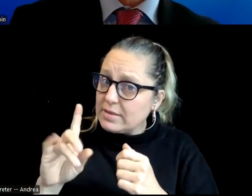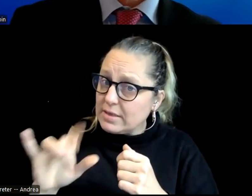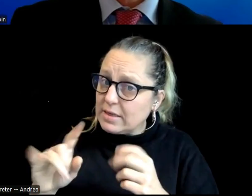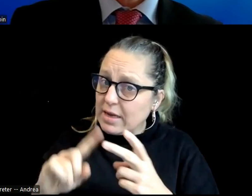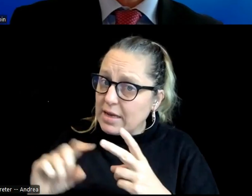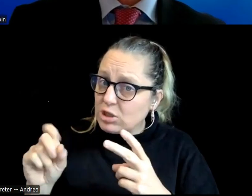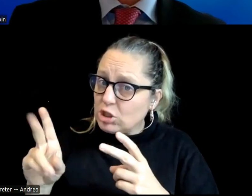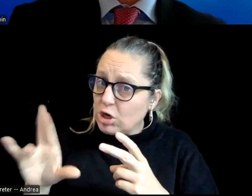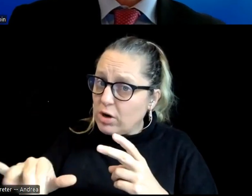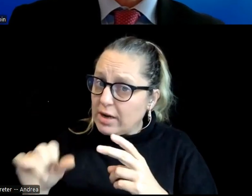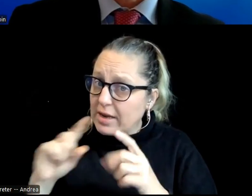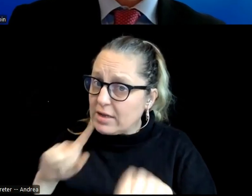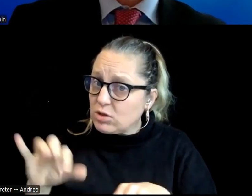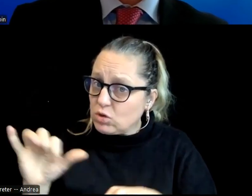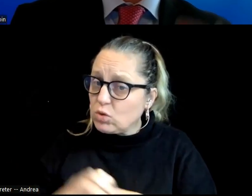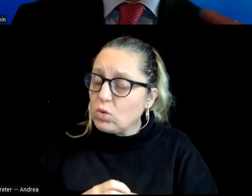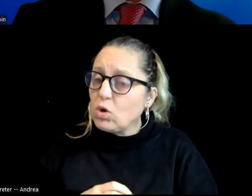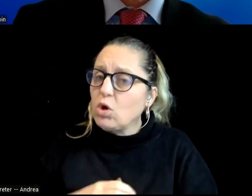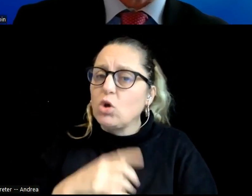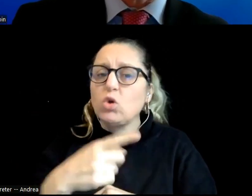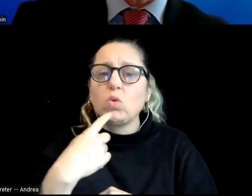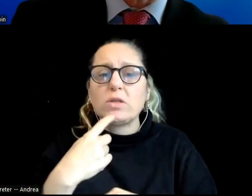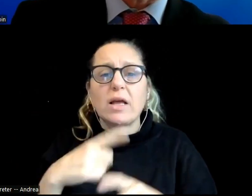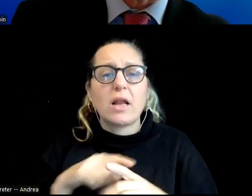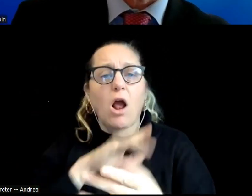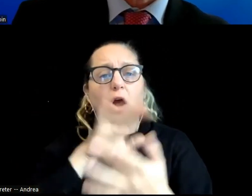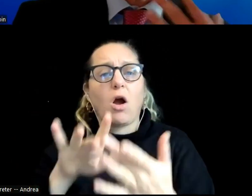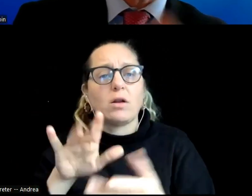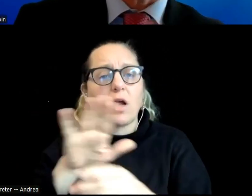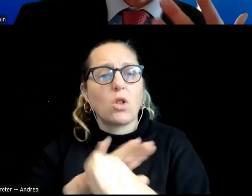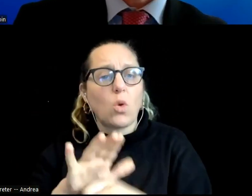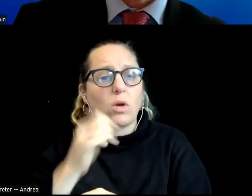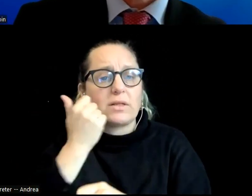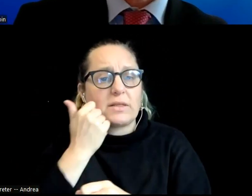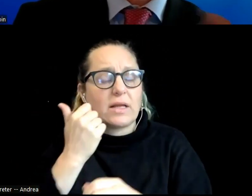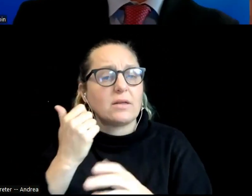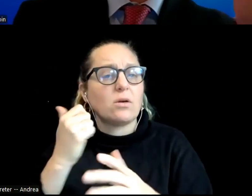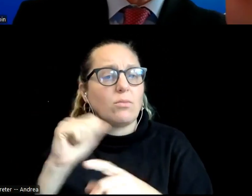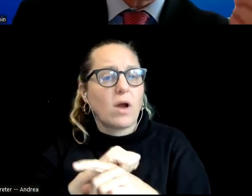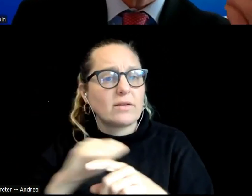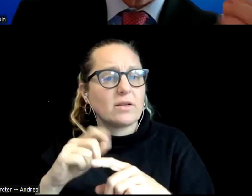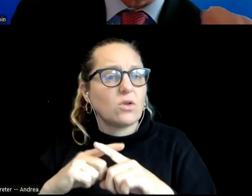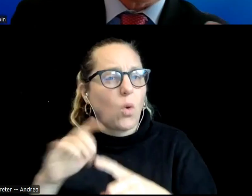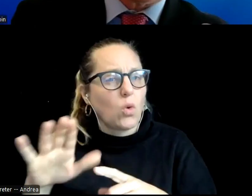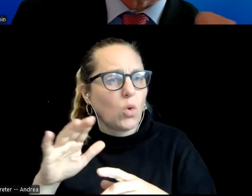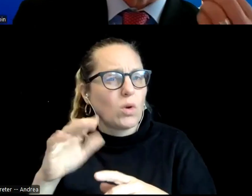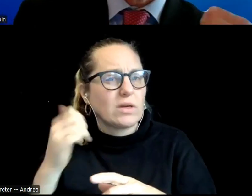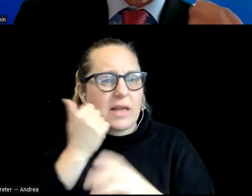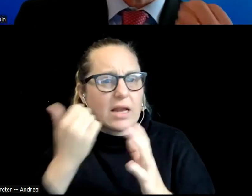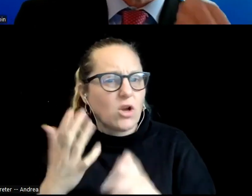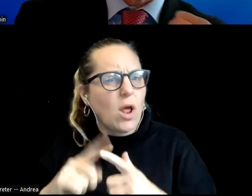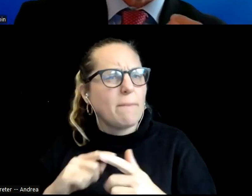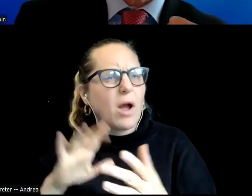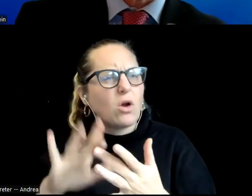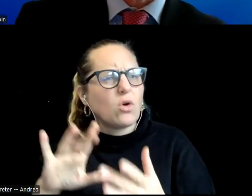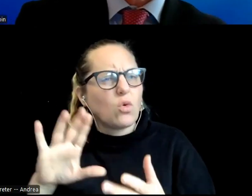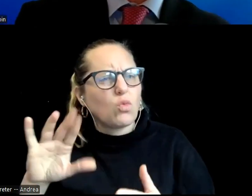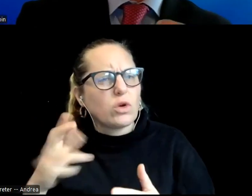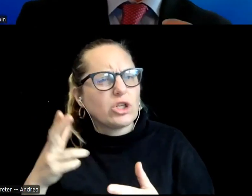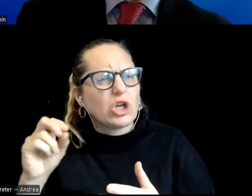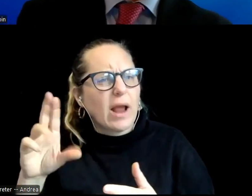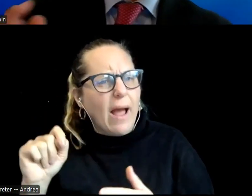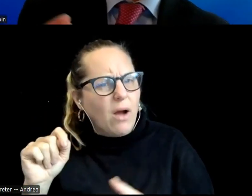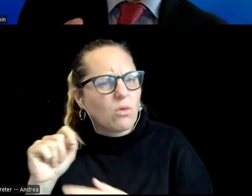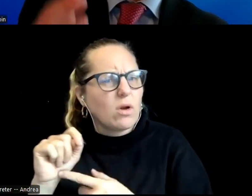can answer too. You say, reach out to your local dental practice or reach out to your dentist, but the reaching out, that's really the critical